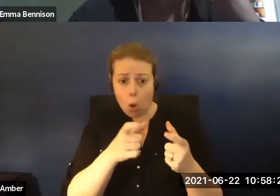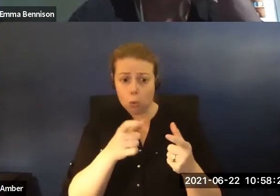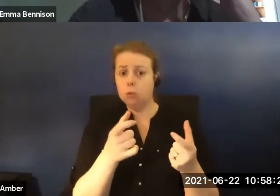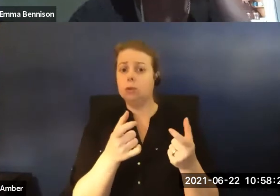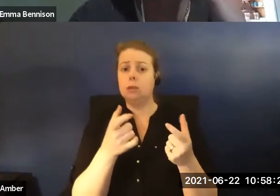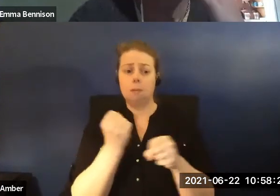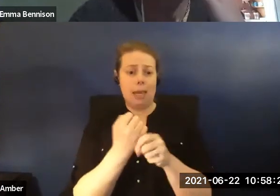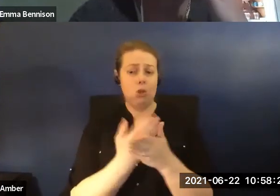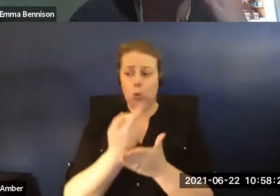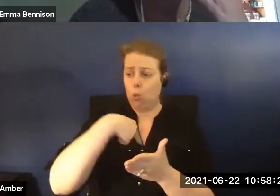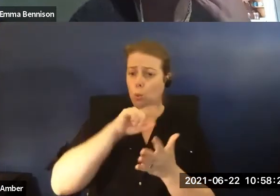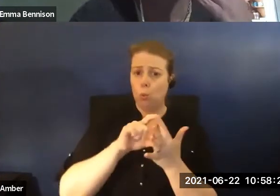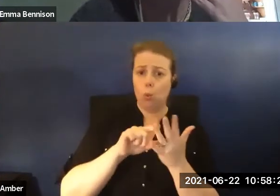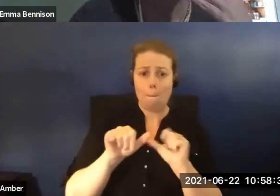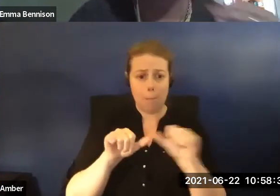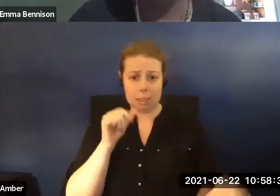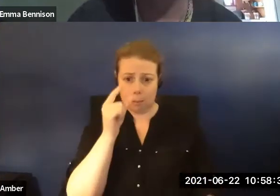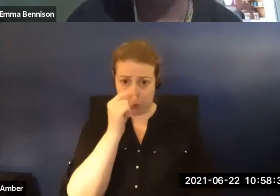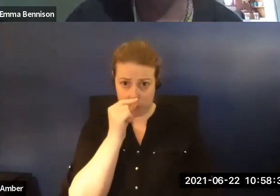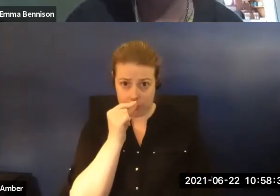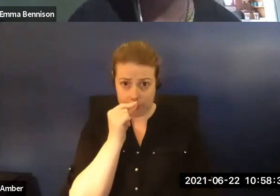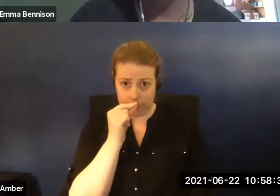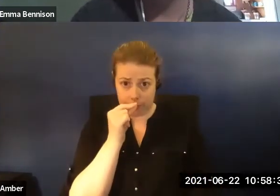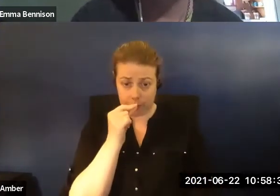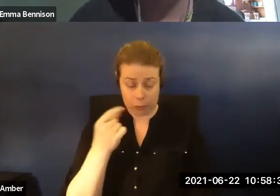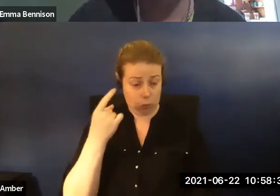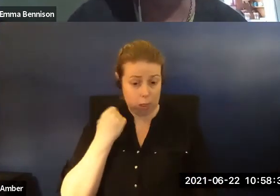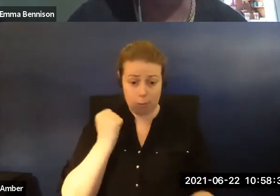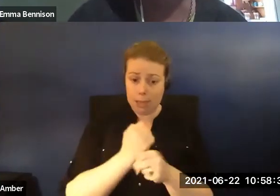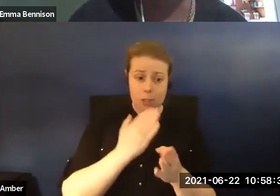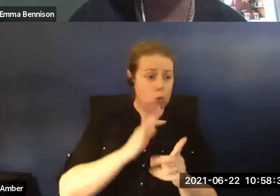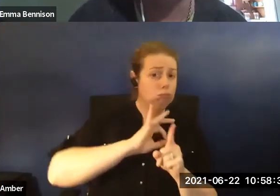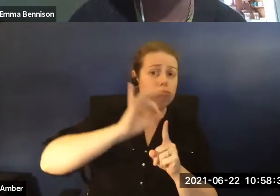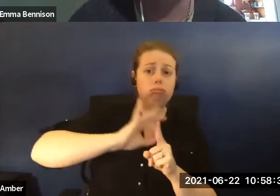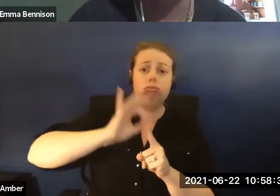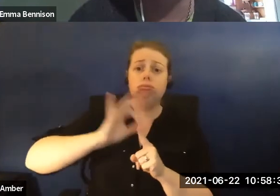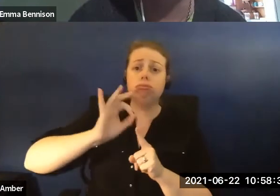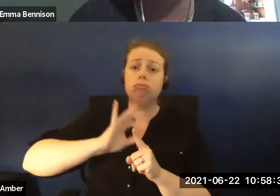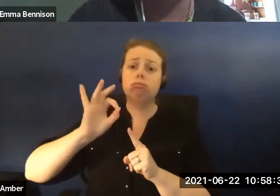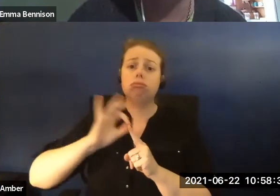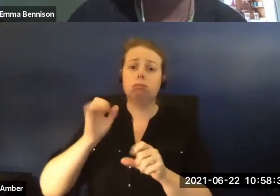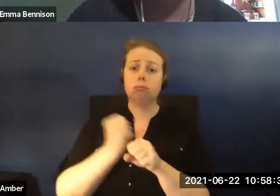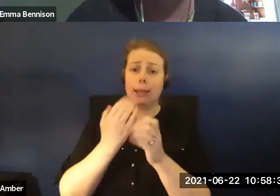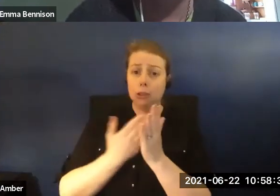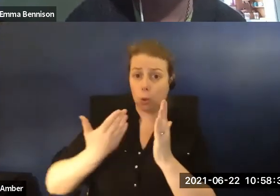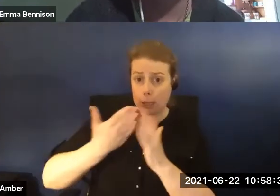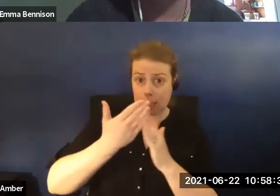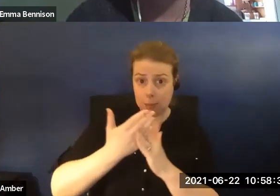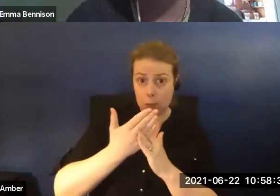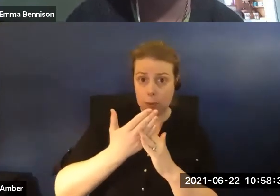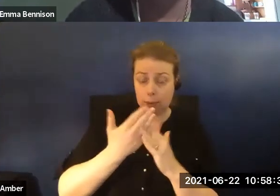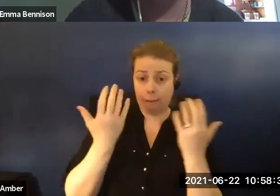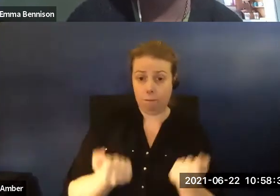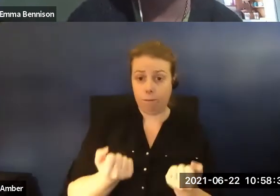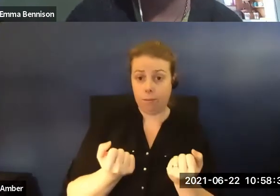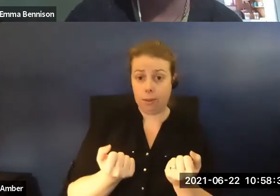can. And obviously we are on a journey to improve our technology and products to make sure they're accessible. The other thing we've just started